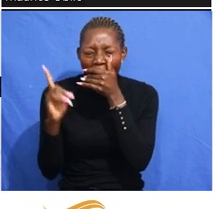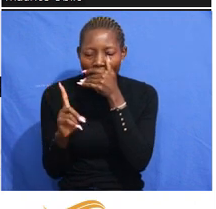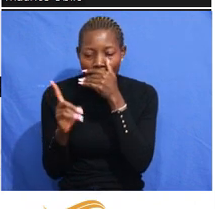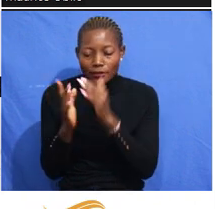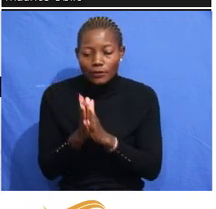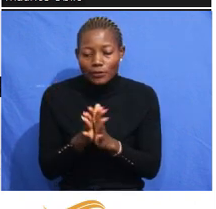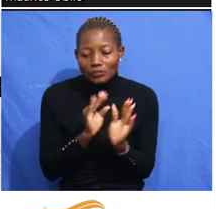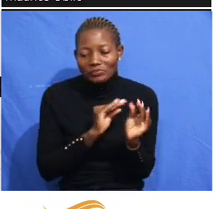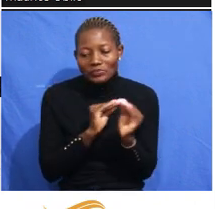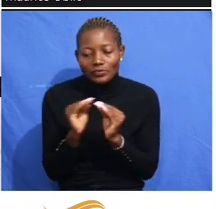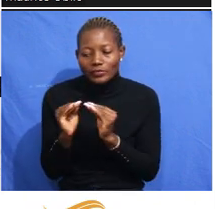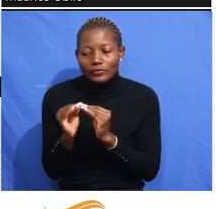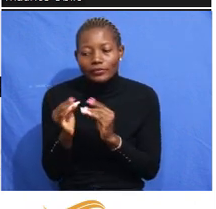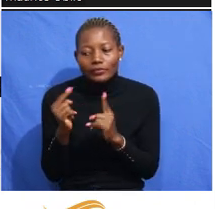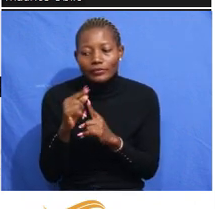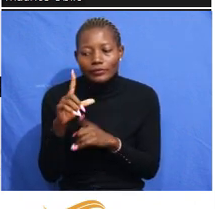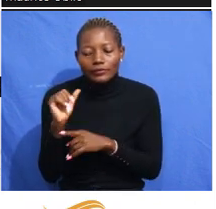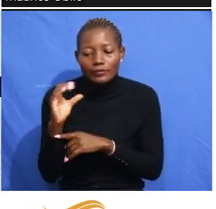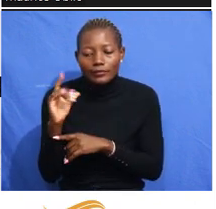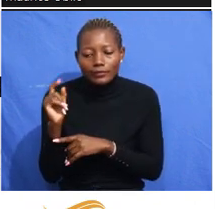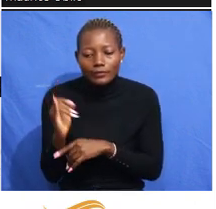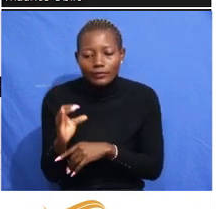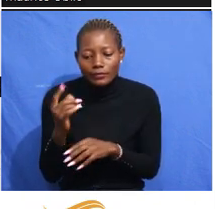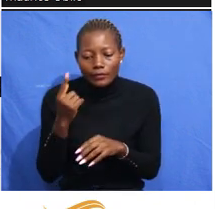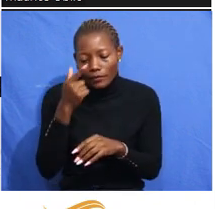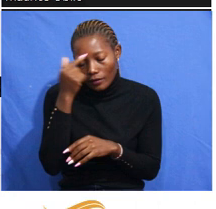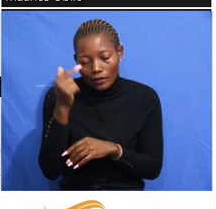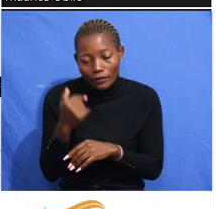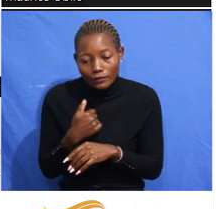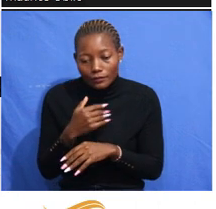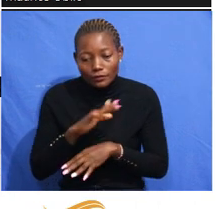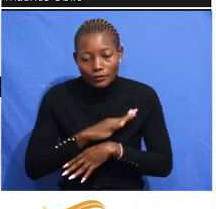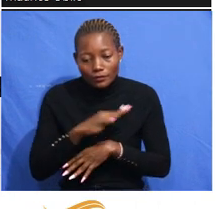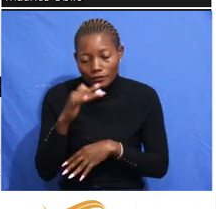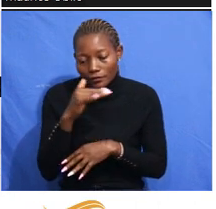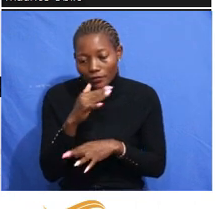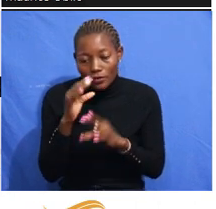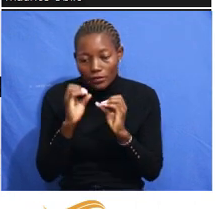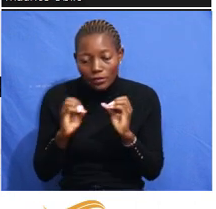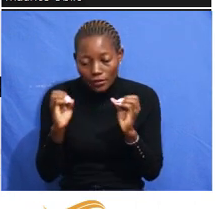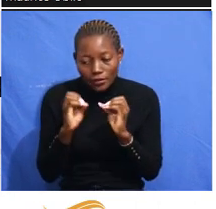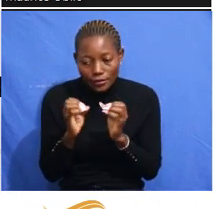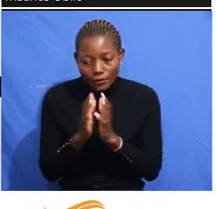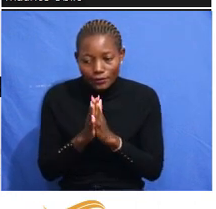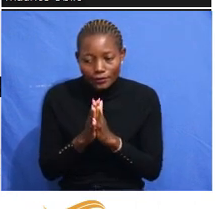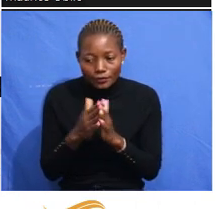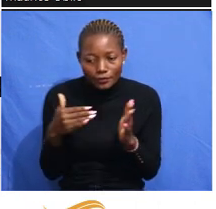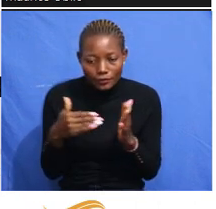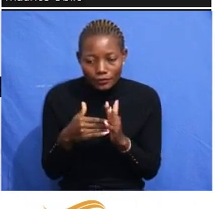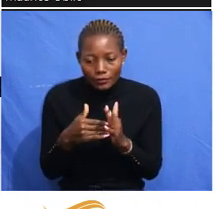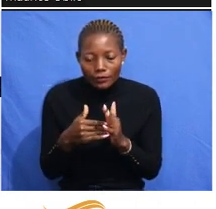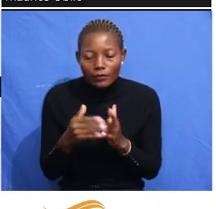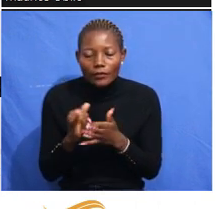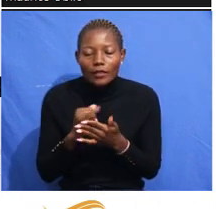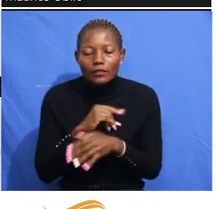because of that unavailability of oxygen. And sometimes you have to stop and recover. Now that is when now the oxygen comes